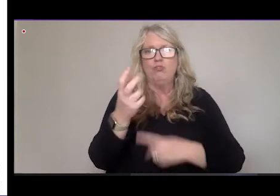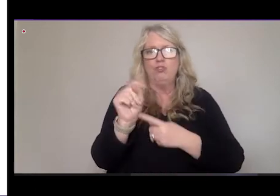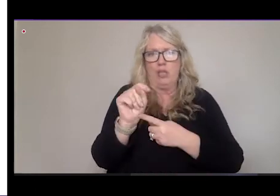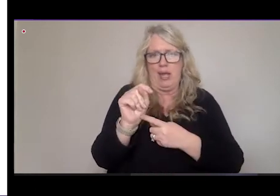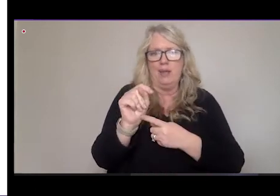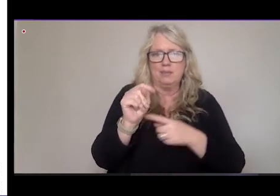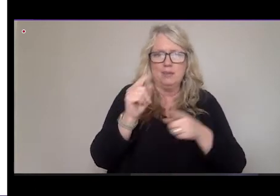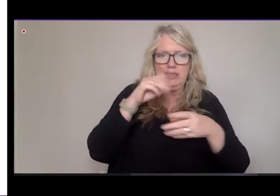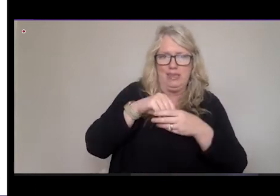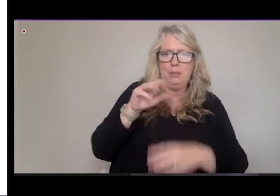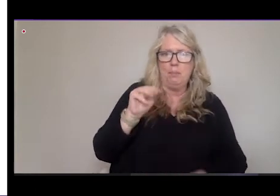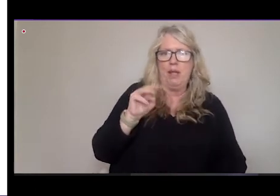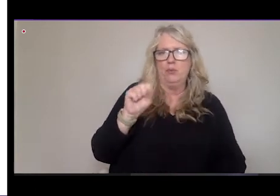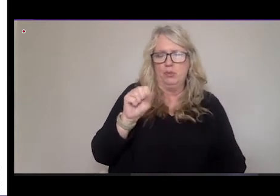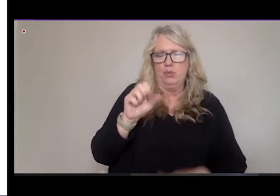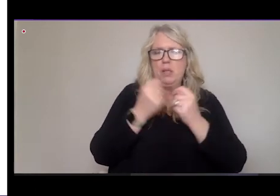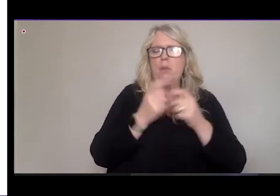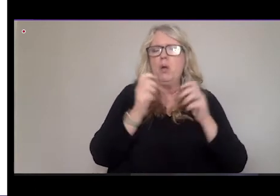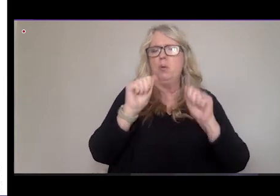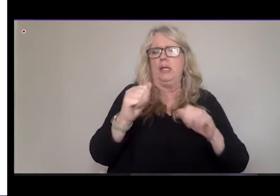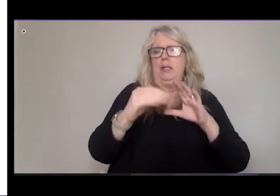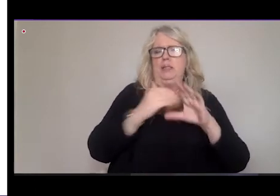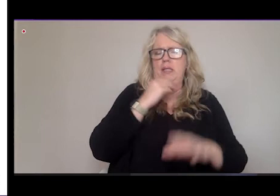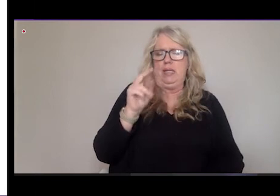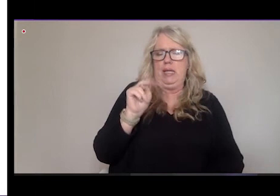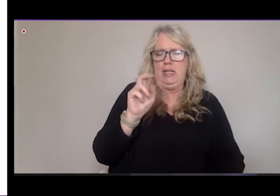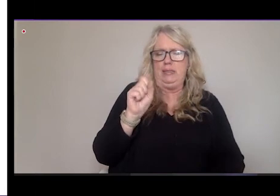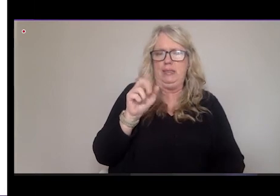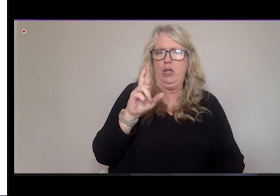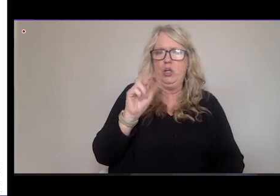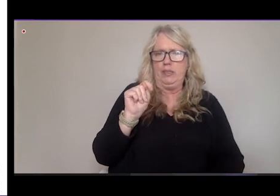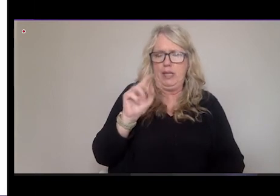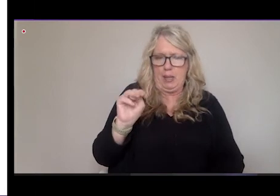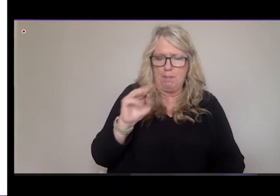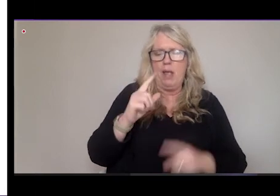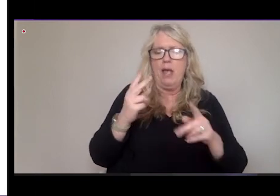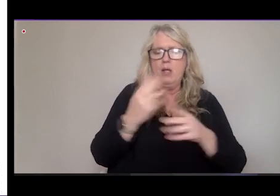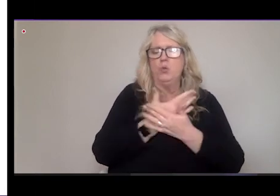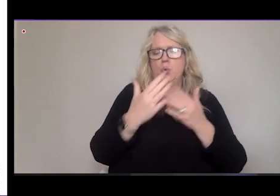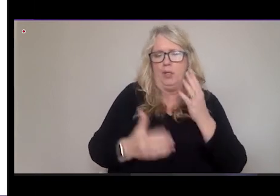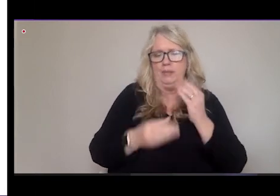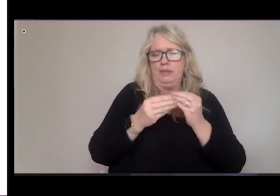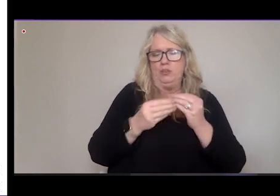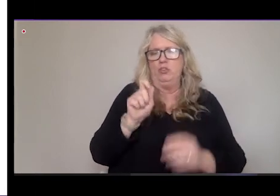assistance, please use the chat feature in Microsoft Teams, or you can email us at